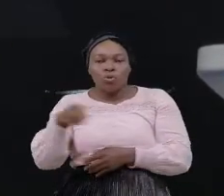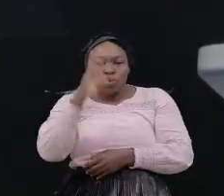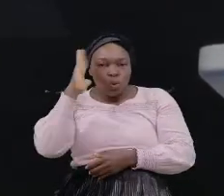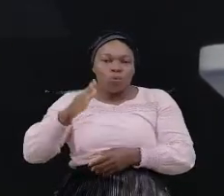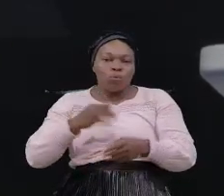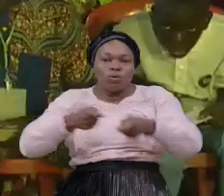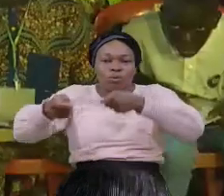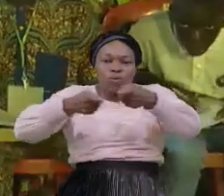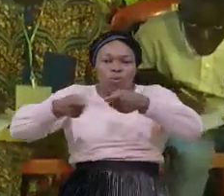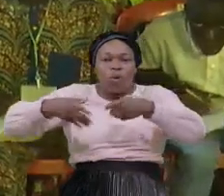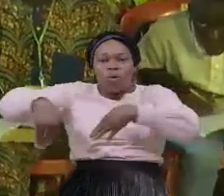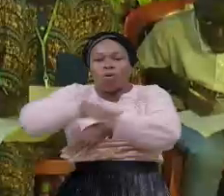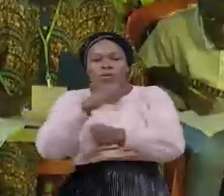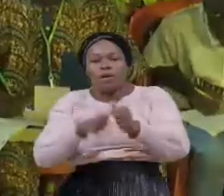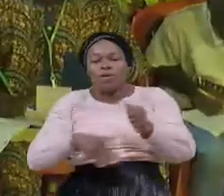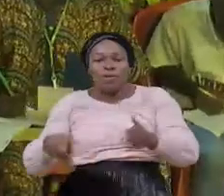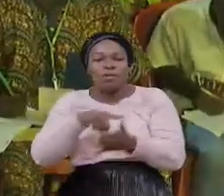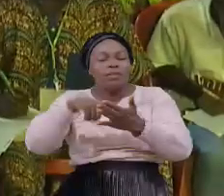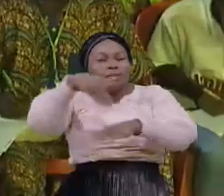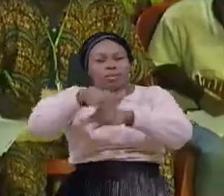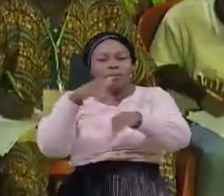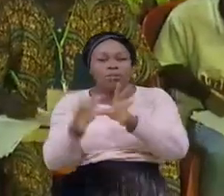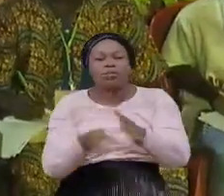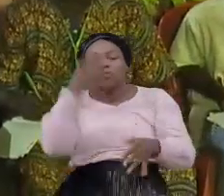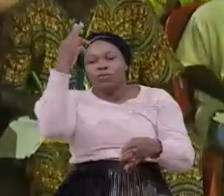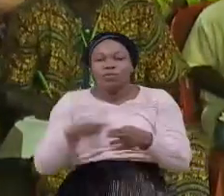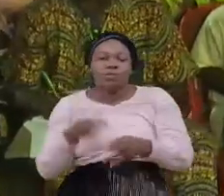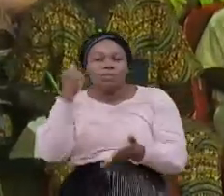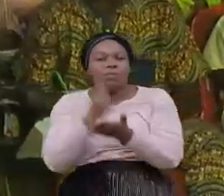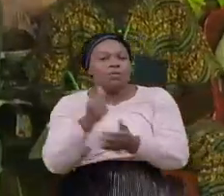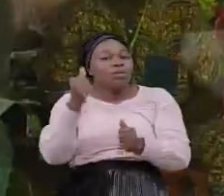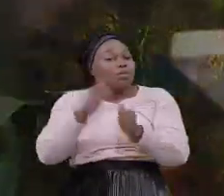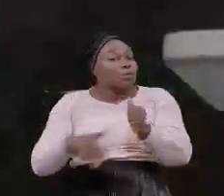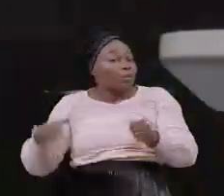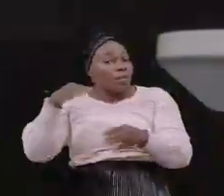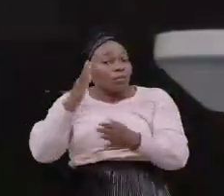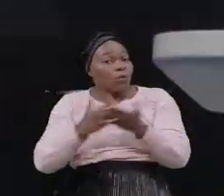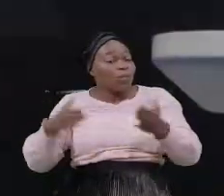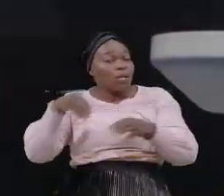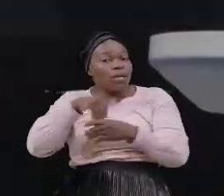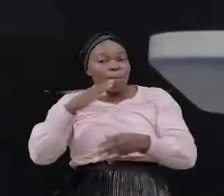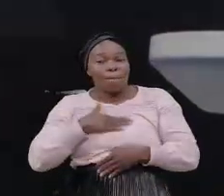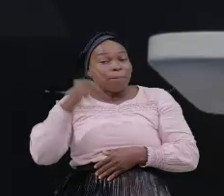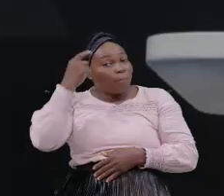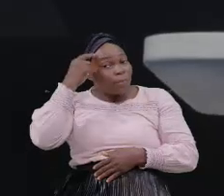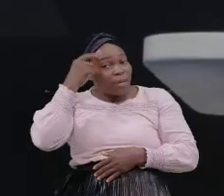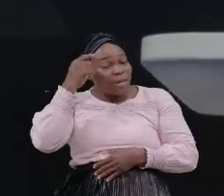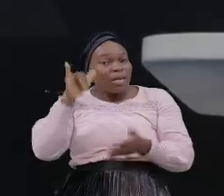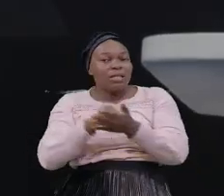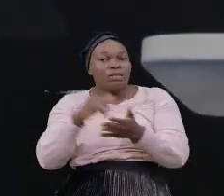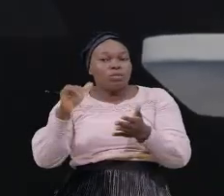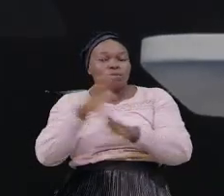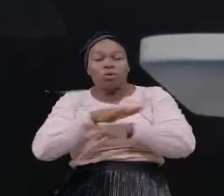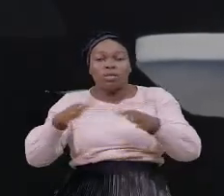everything tonight. Something in my head does not allow me to concentrate. the Lord will drive it